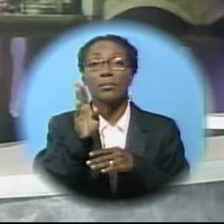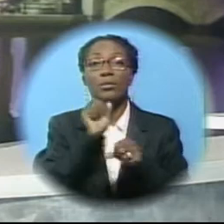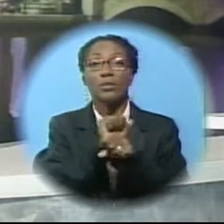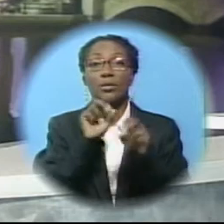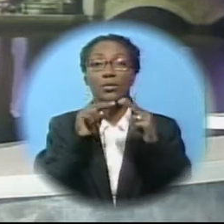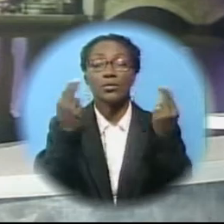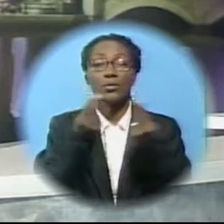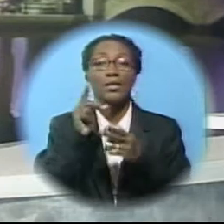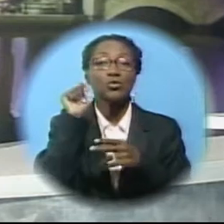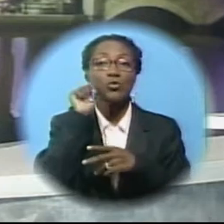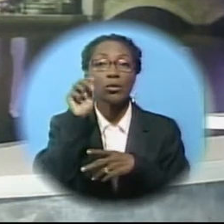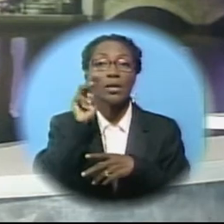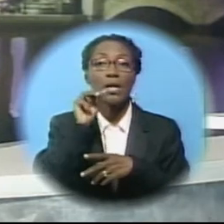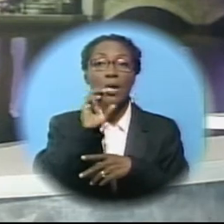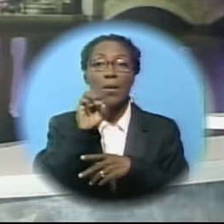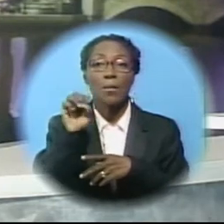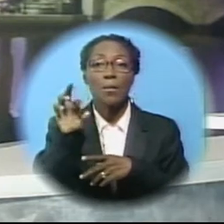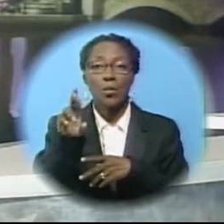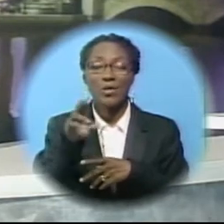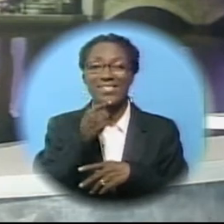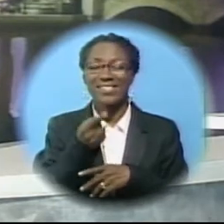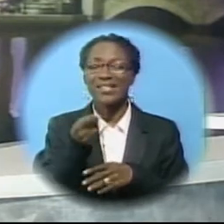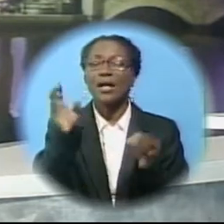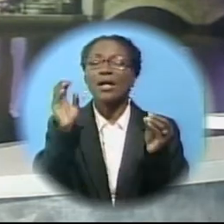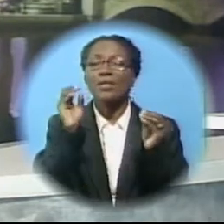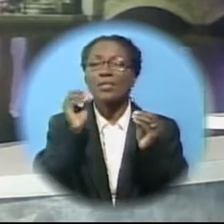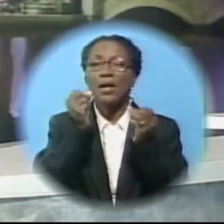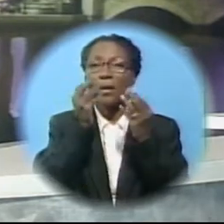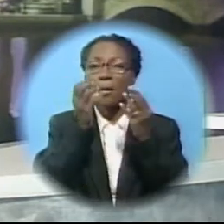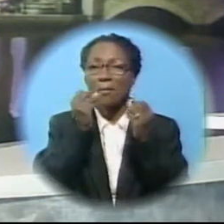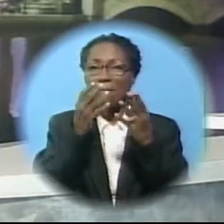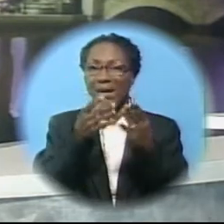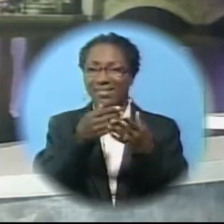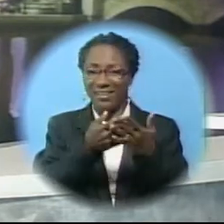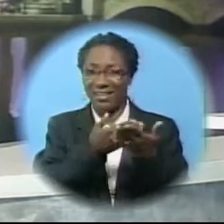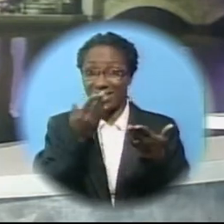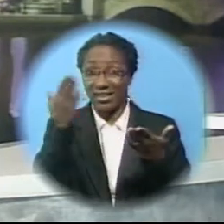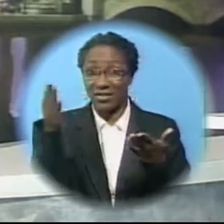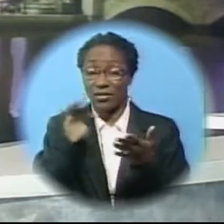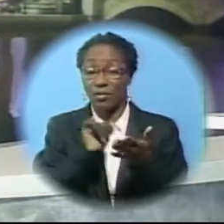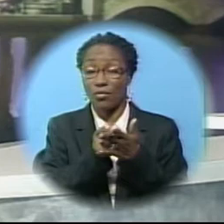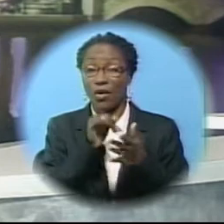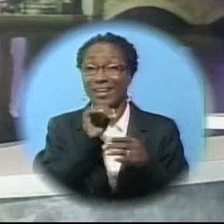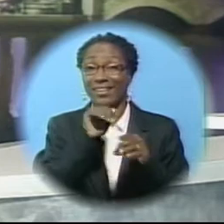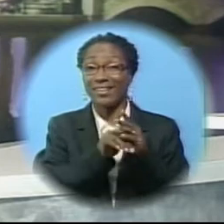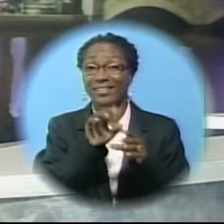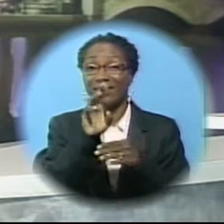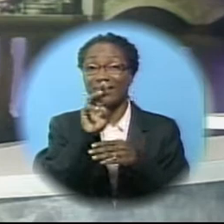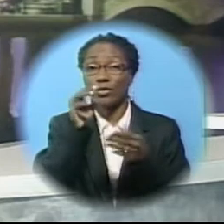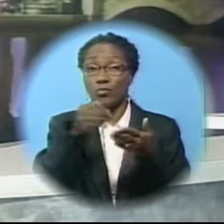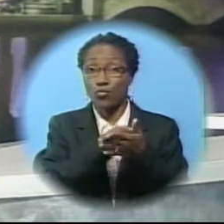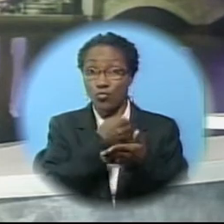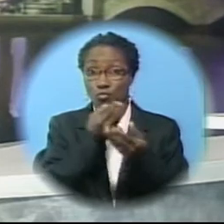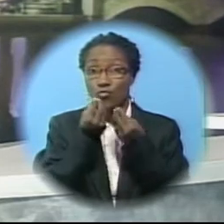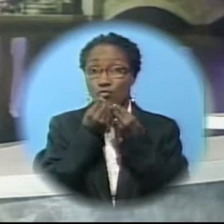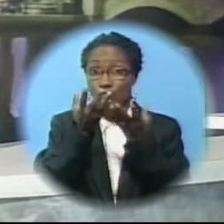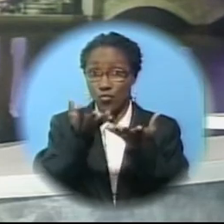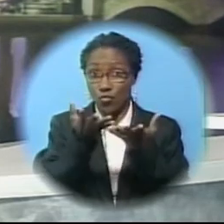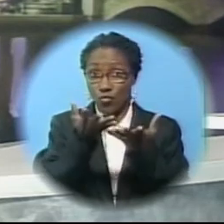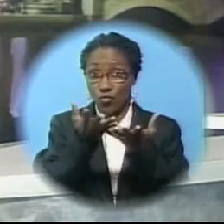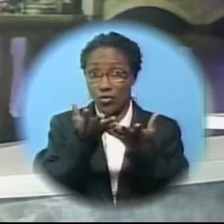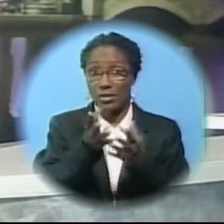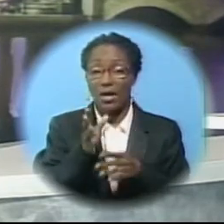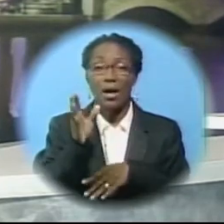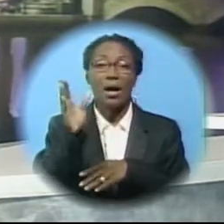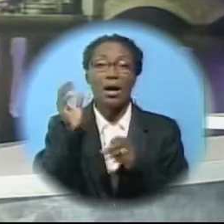of issues being made public may make it appear that way. She says the union deals with hundreds of issues each day and going public